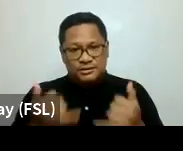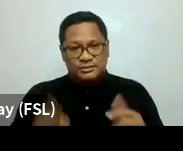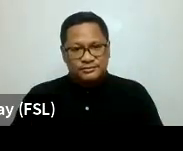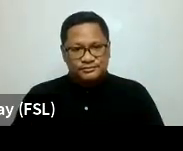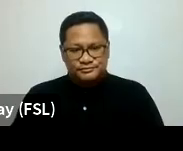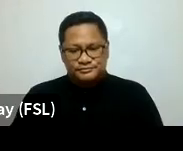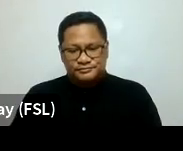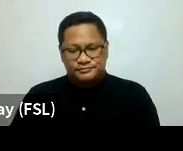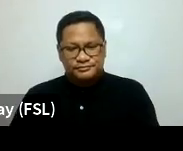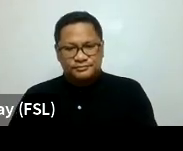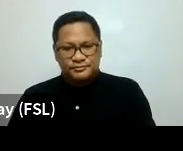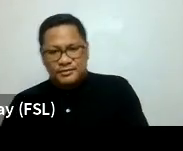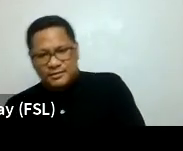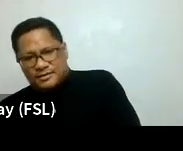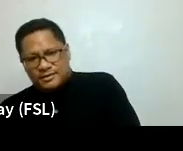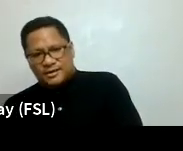saying,